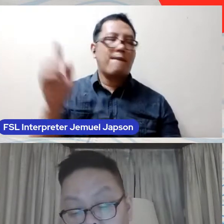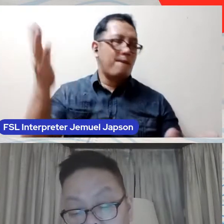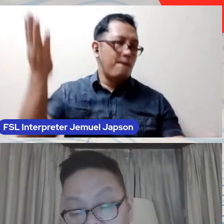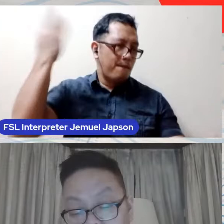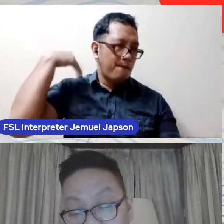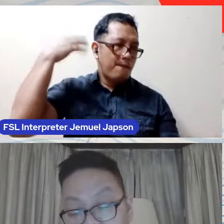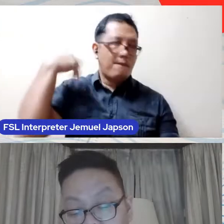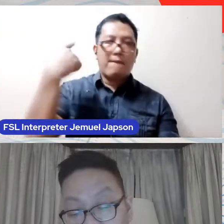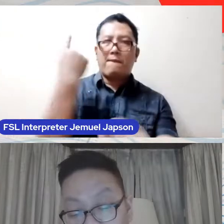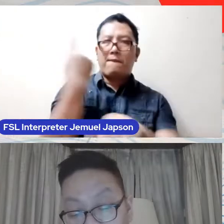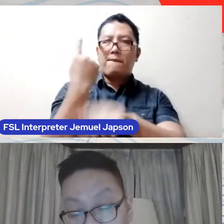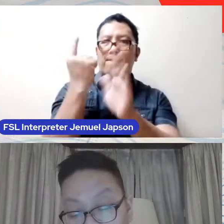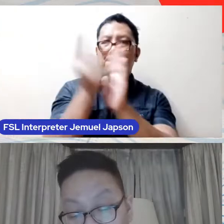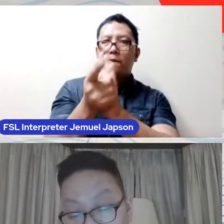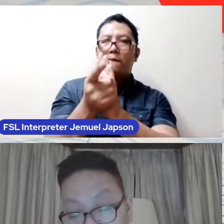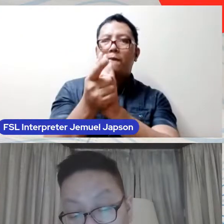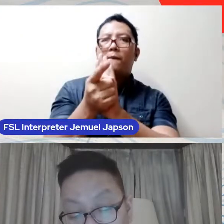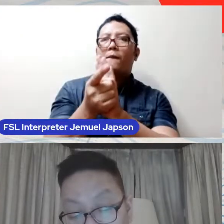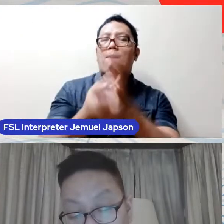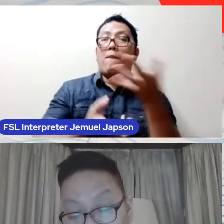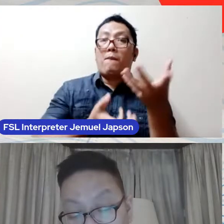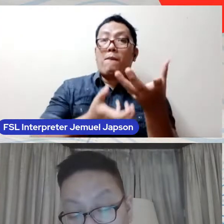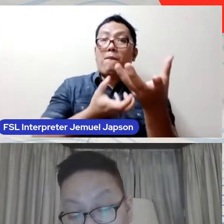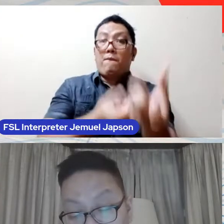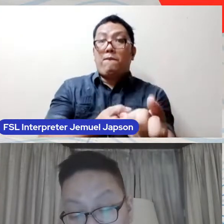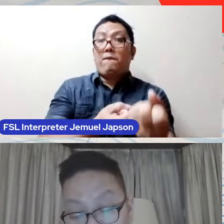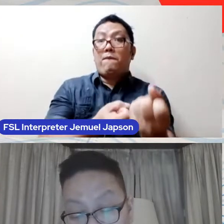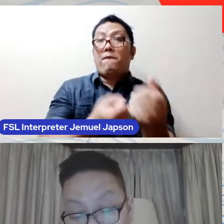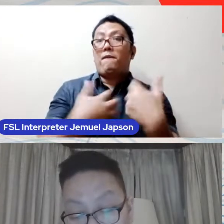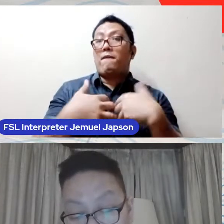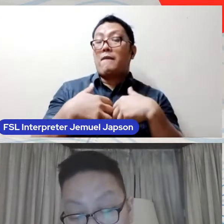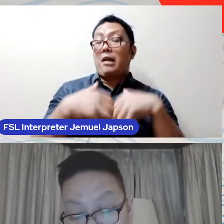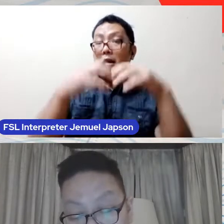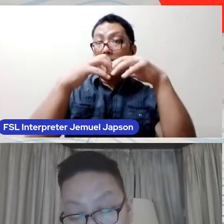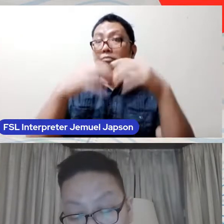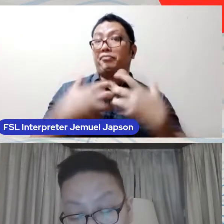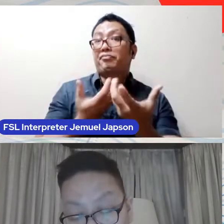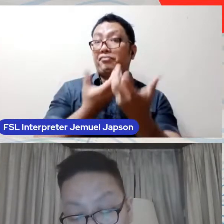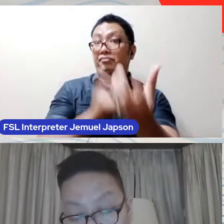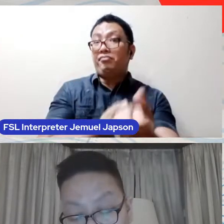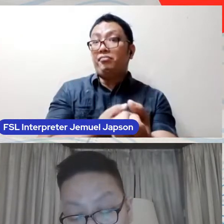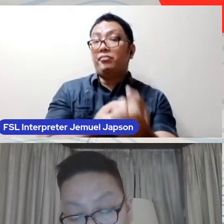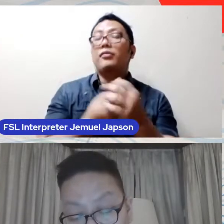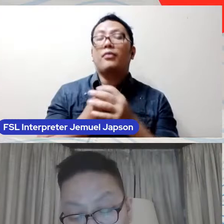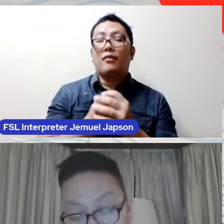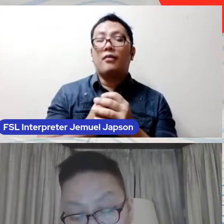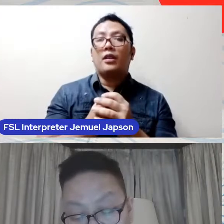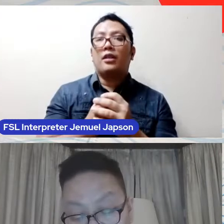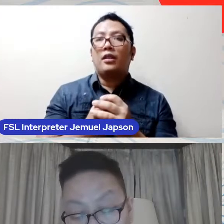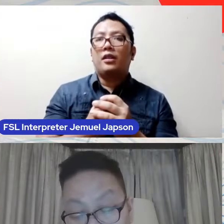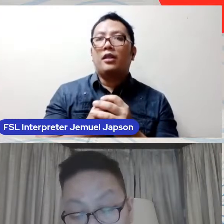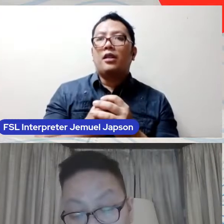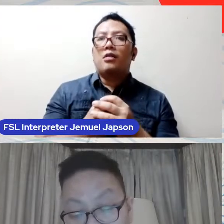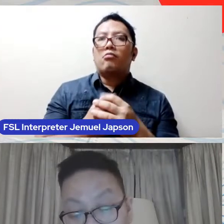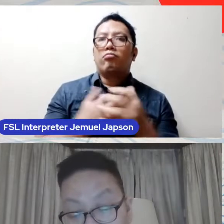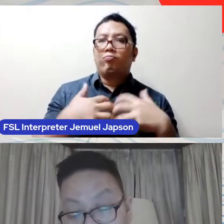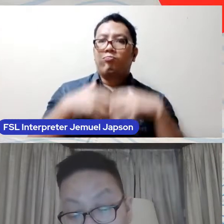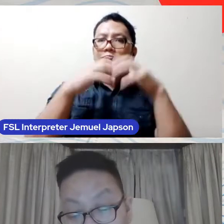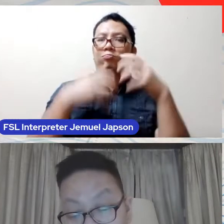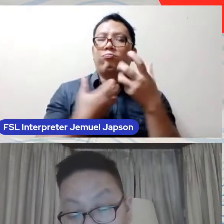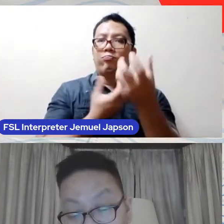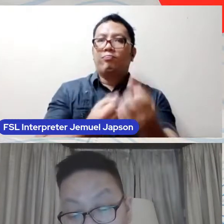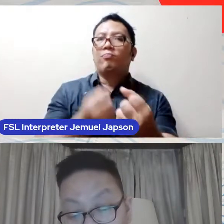minutes na it's a confidence building measure. So dun pa lang parang it's a confidence building measure that is